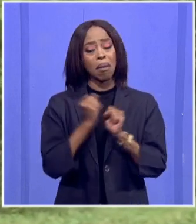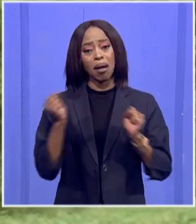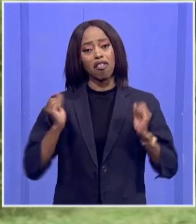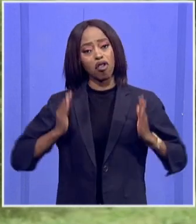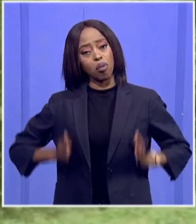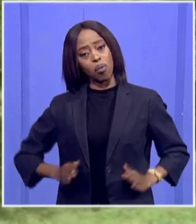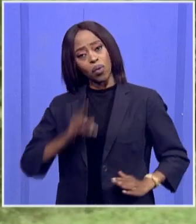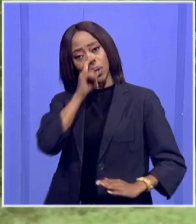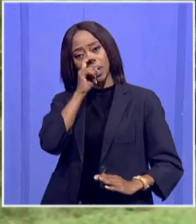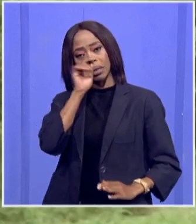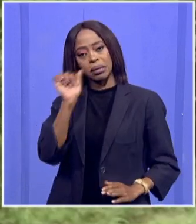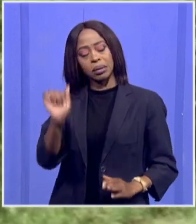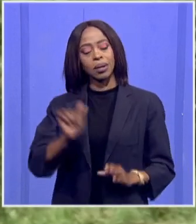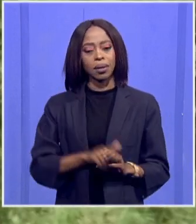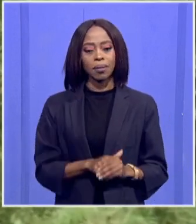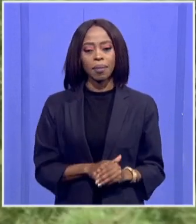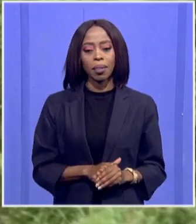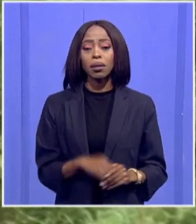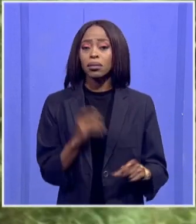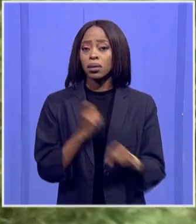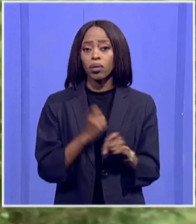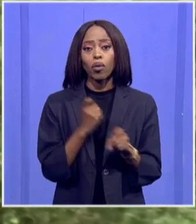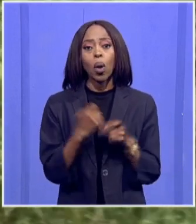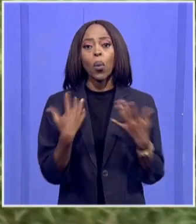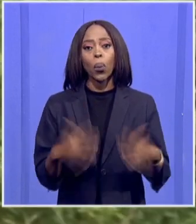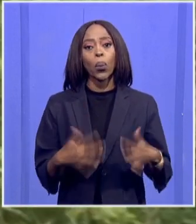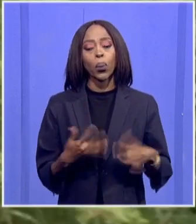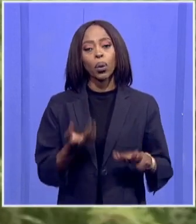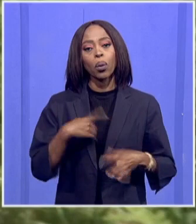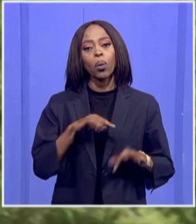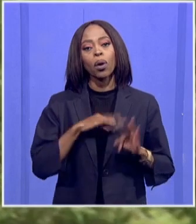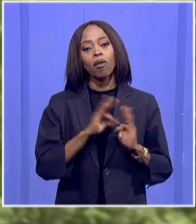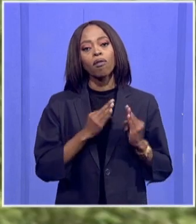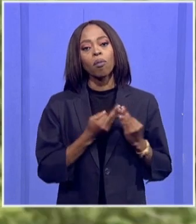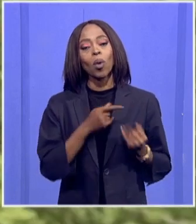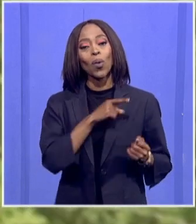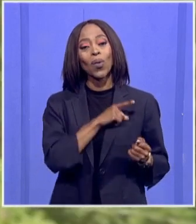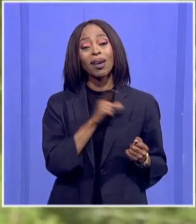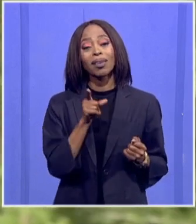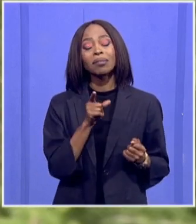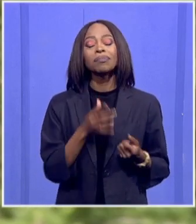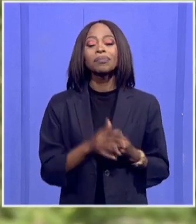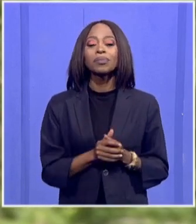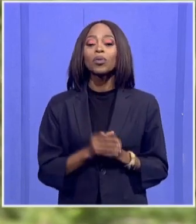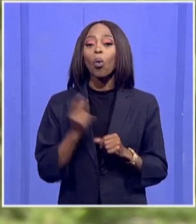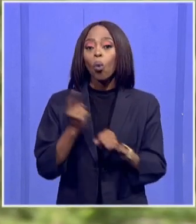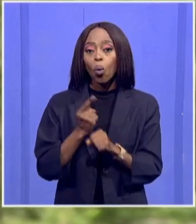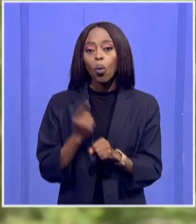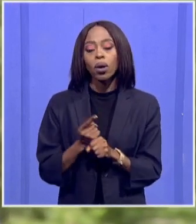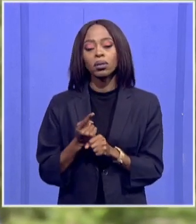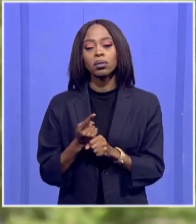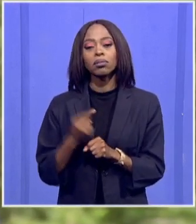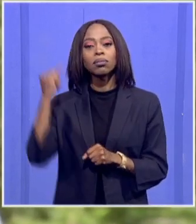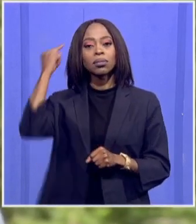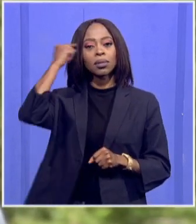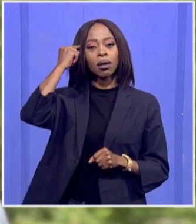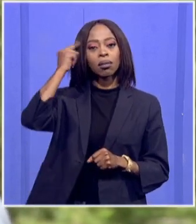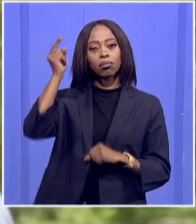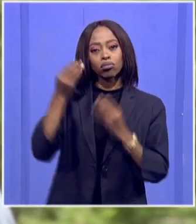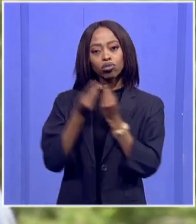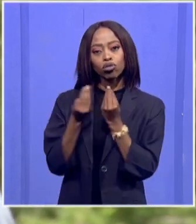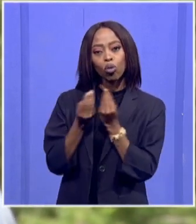Yeah, it's quite difficult for us as the families, because each and every day we are thinking about this